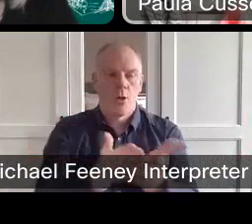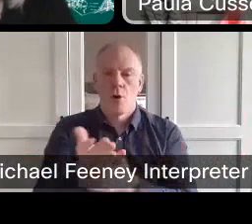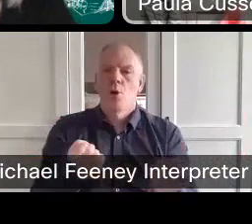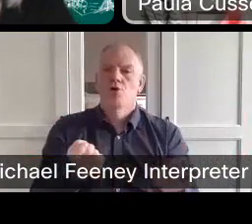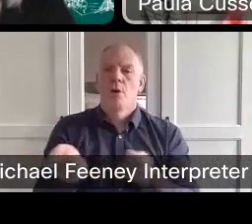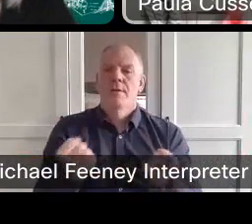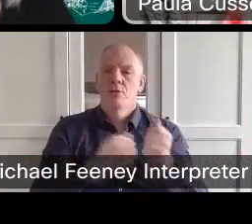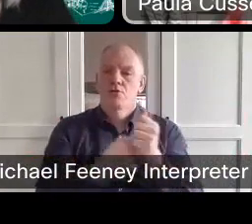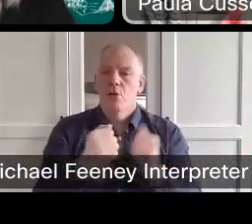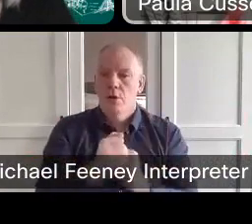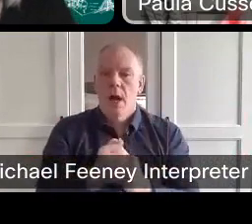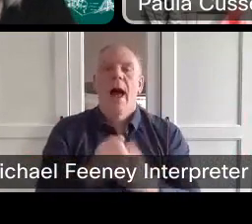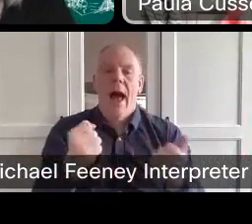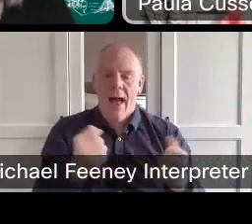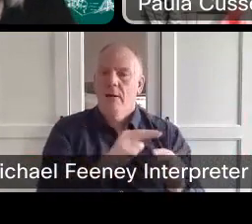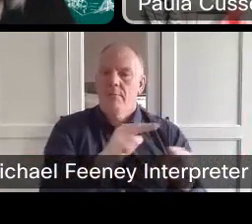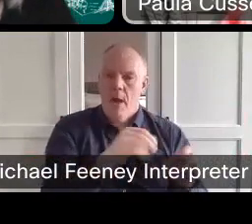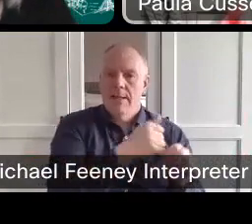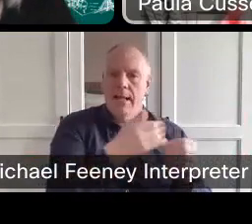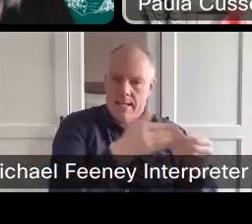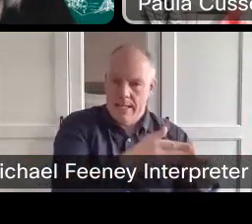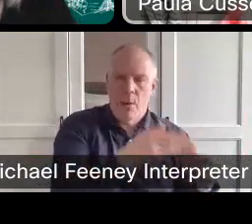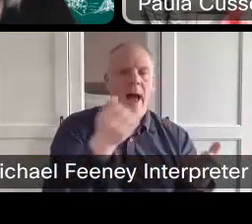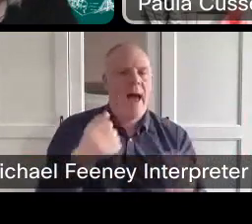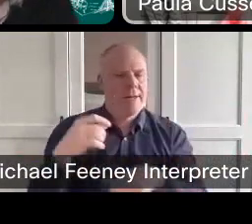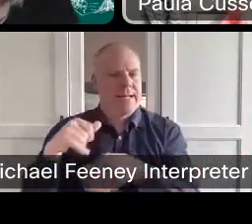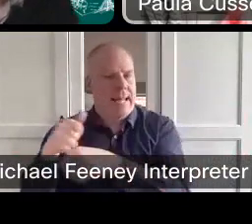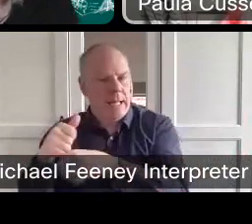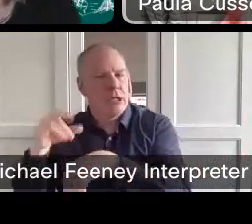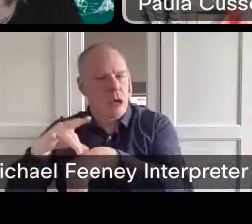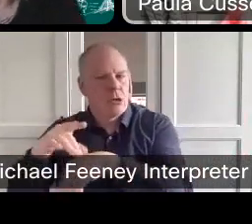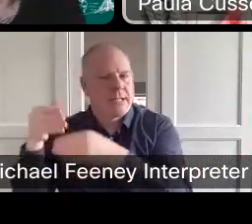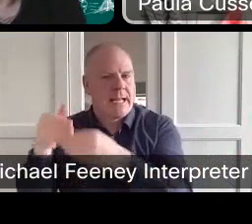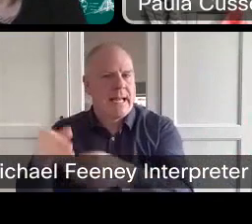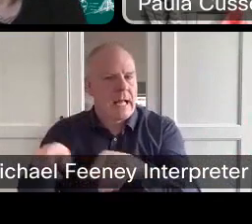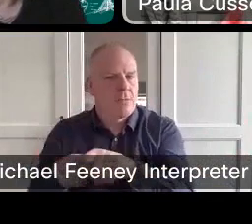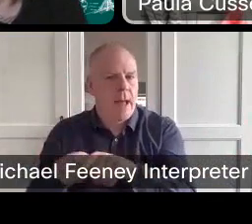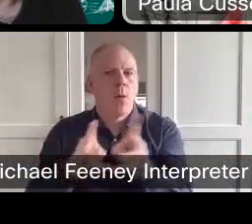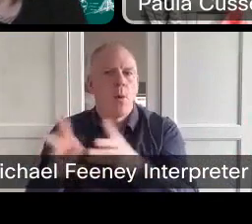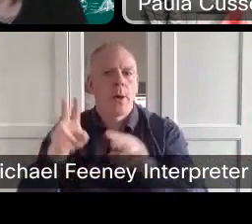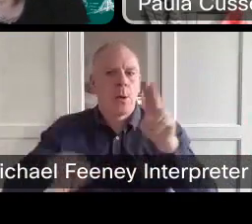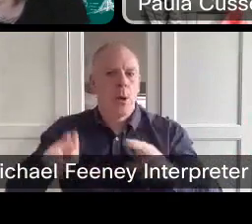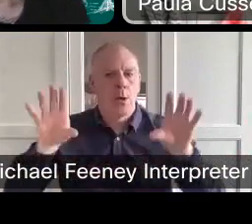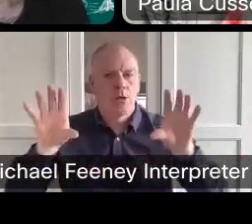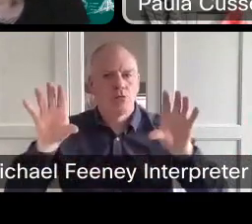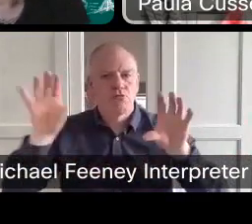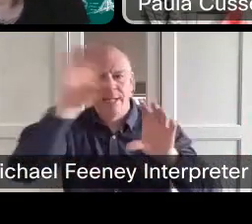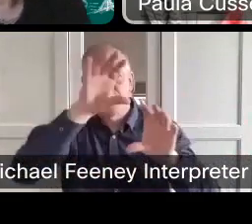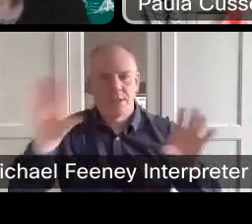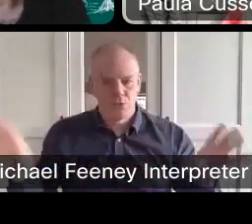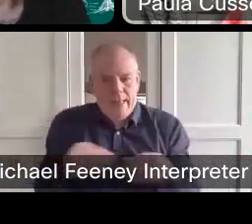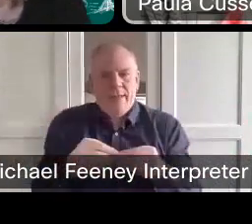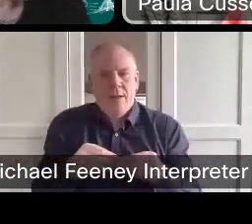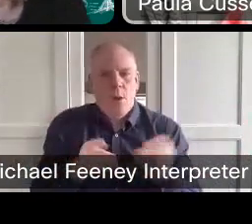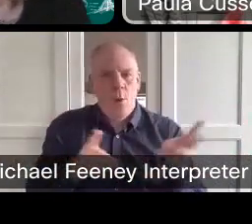that not only will we have our non-clinical leads, but we'd have our clinical leads as well, working together in these new regions as part of the governance structure